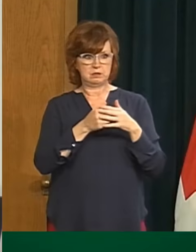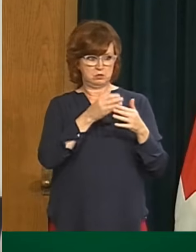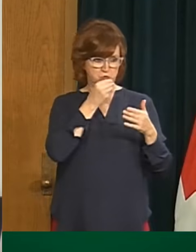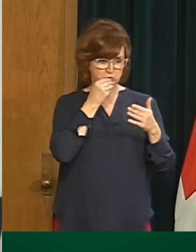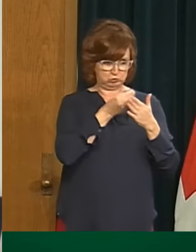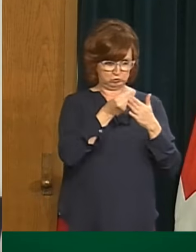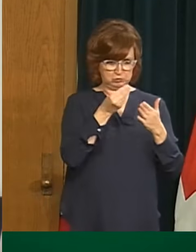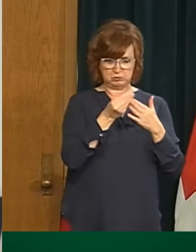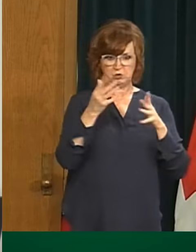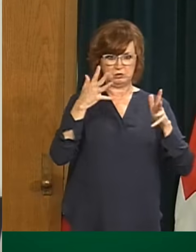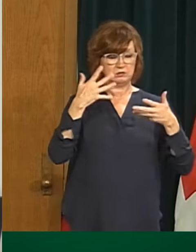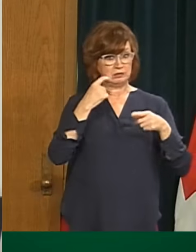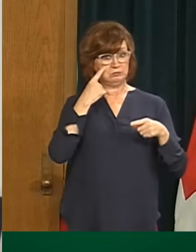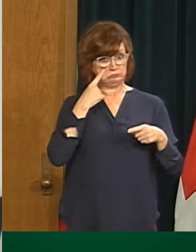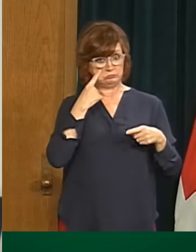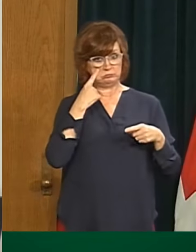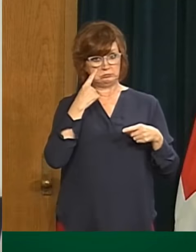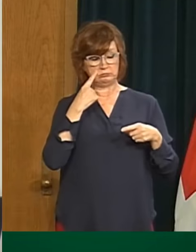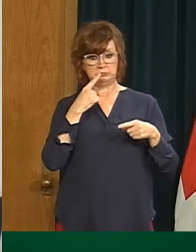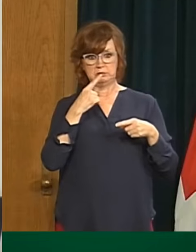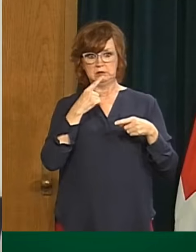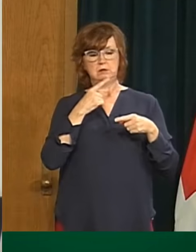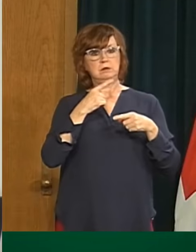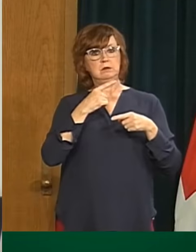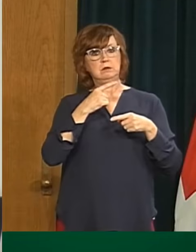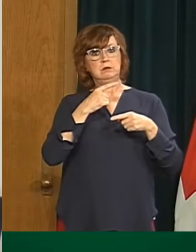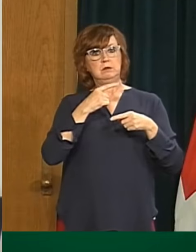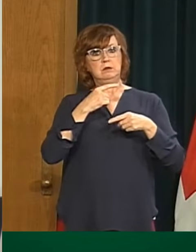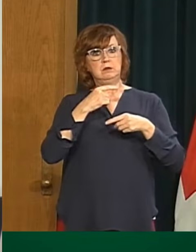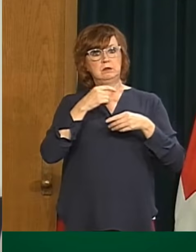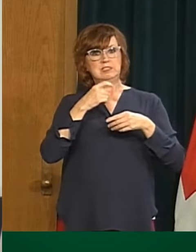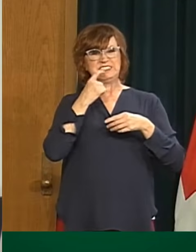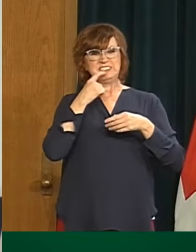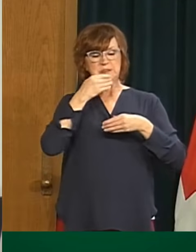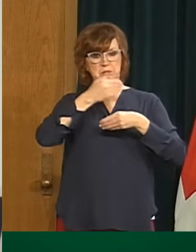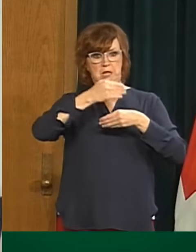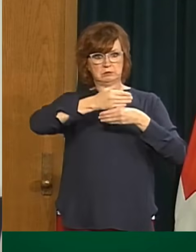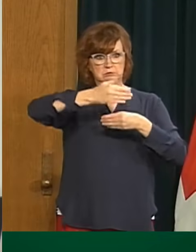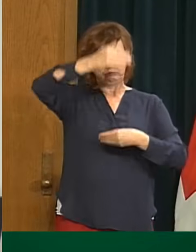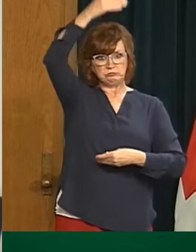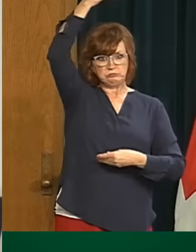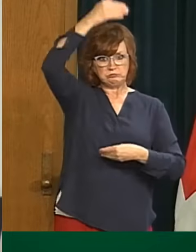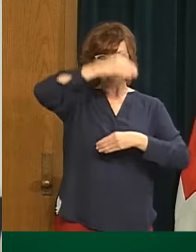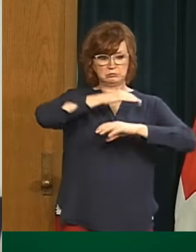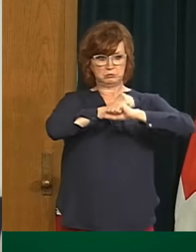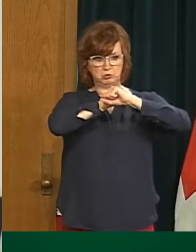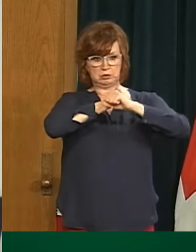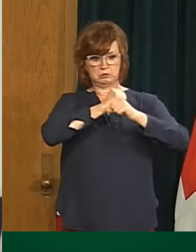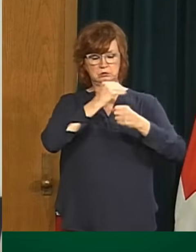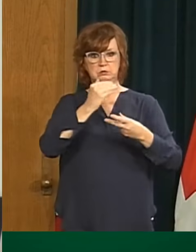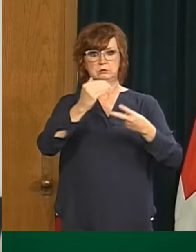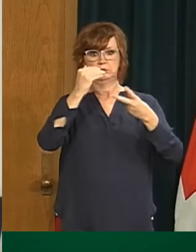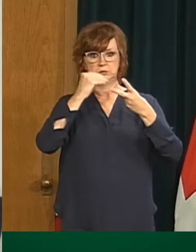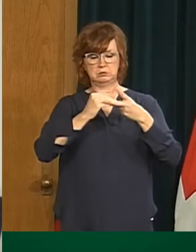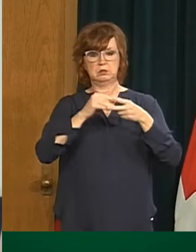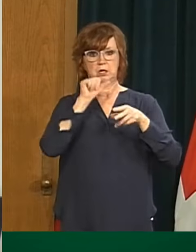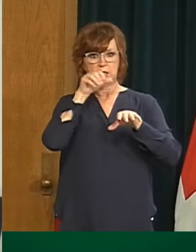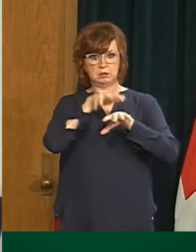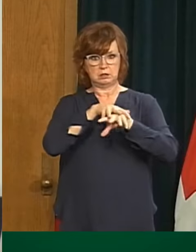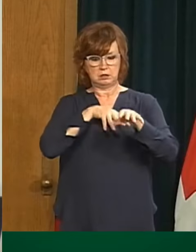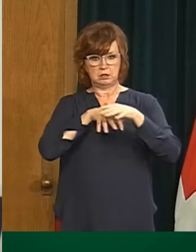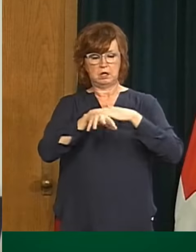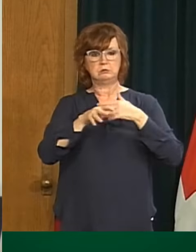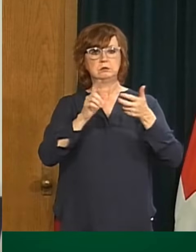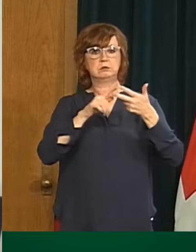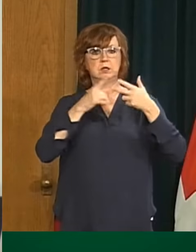and settings as they will reopen in the following weeks, they have to follow those criteria, and they have to think through